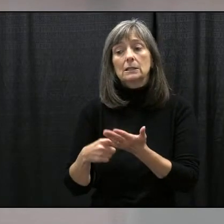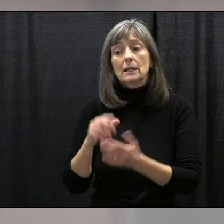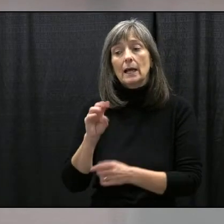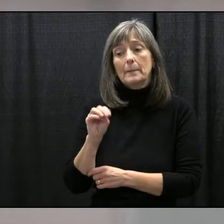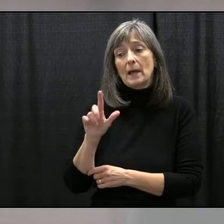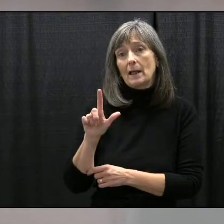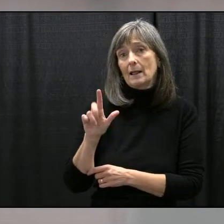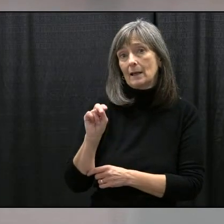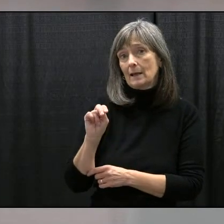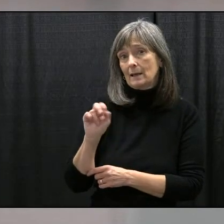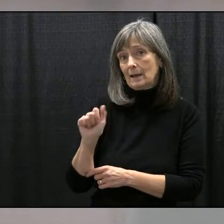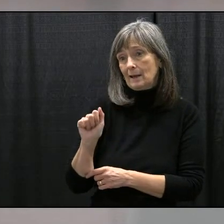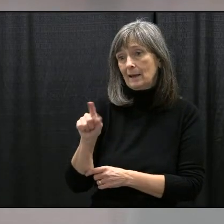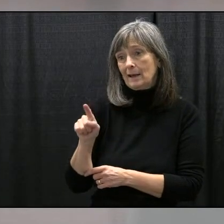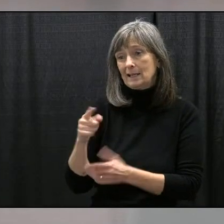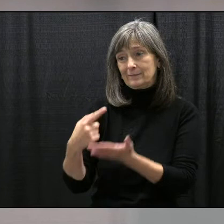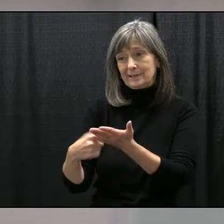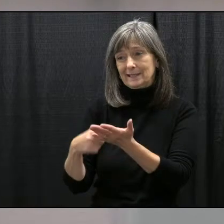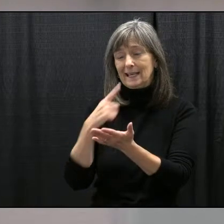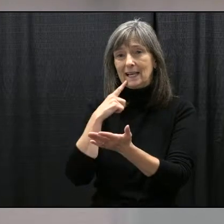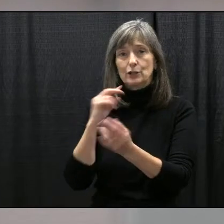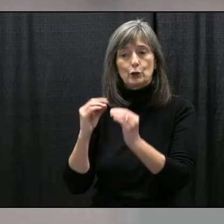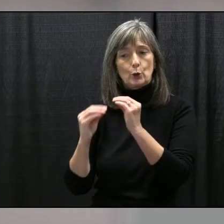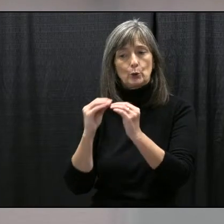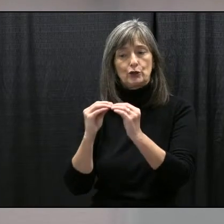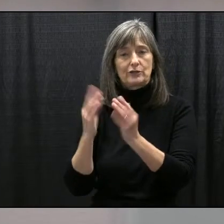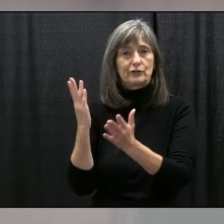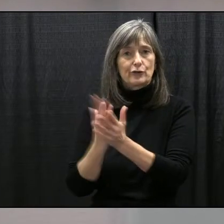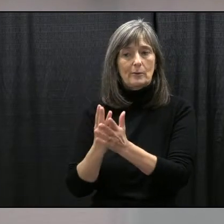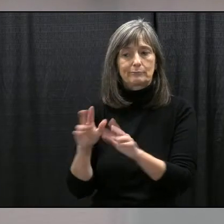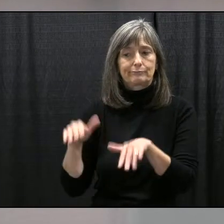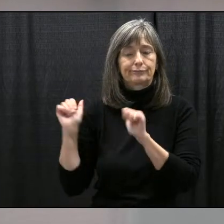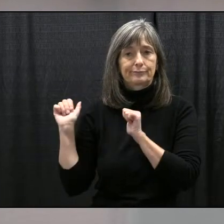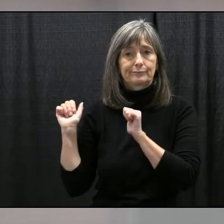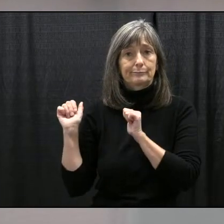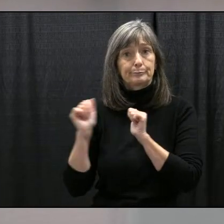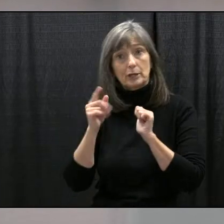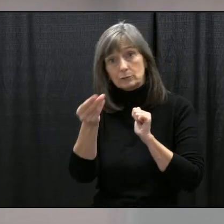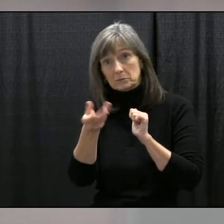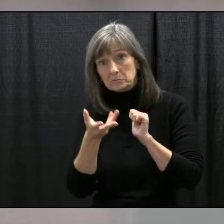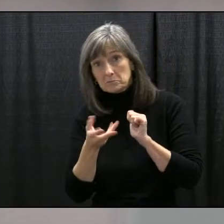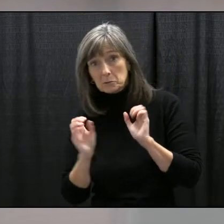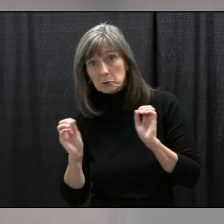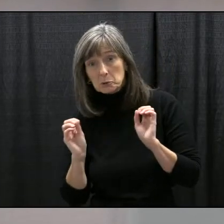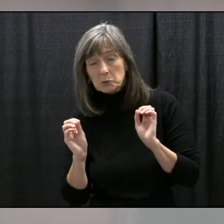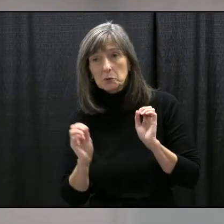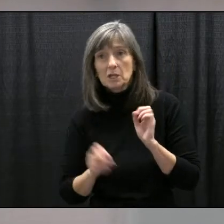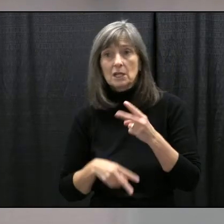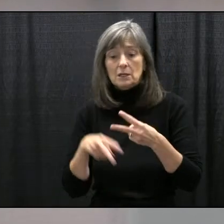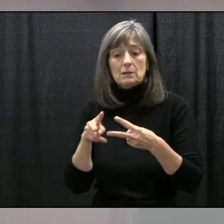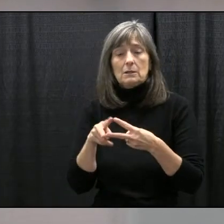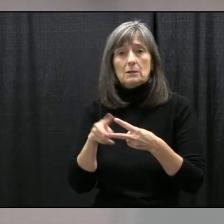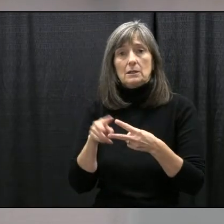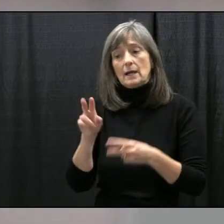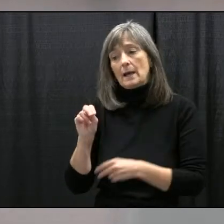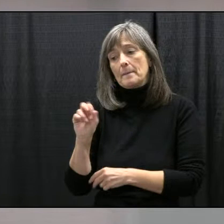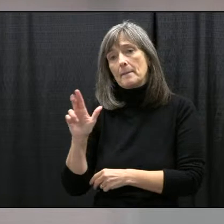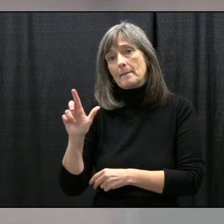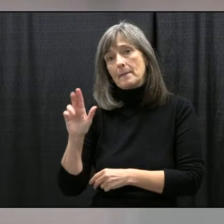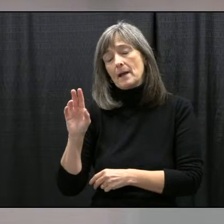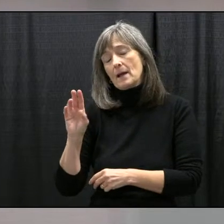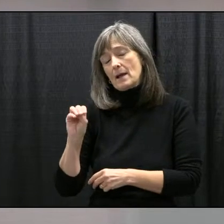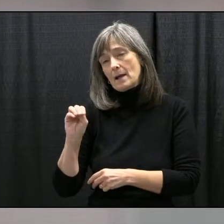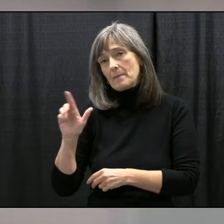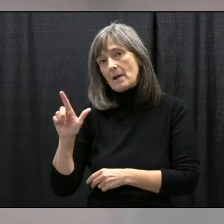recent announcements that they're walking away from negotiations. We haven't had a chance to hear from you on this yet. So there's 2 key issues that they've brought to the table. Of